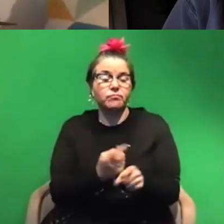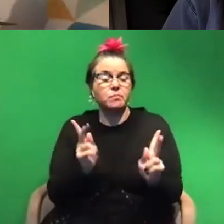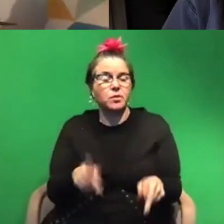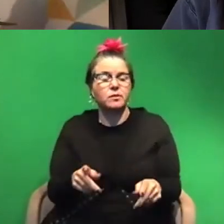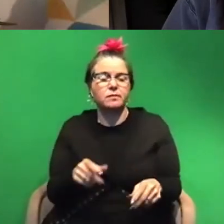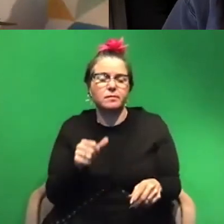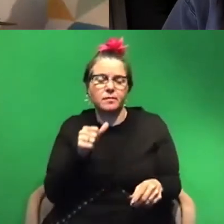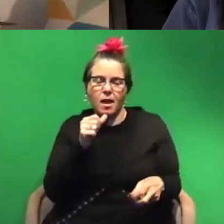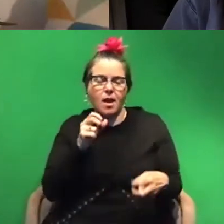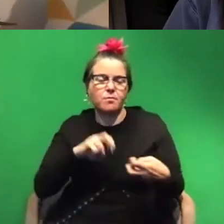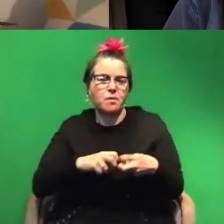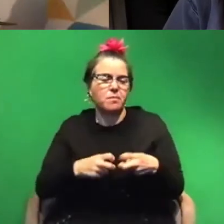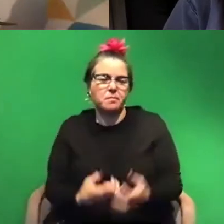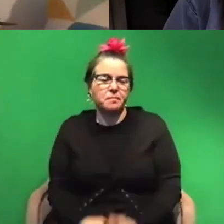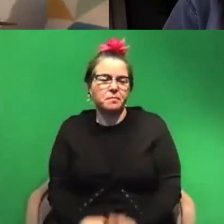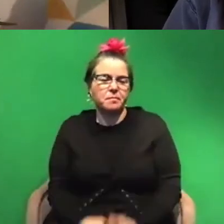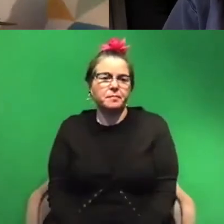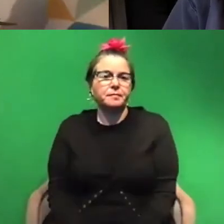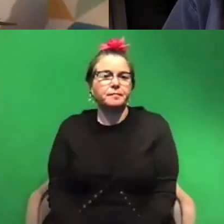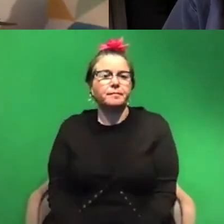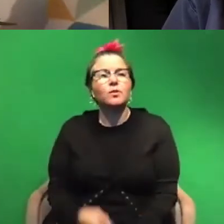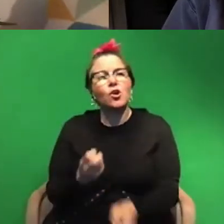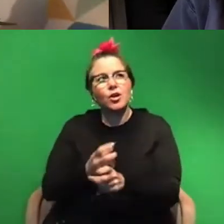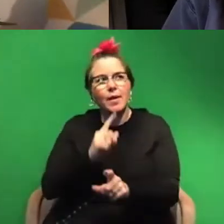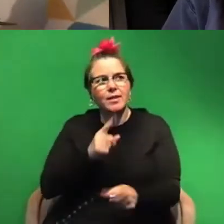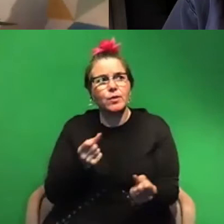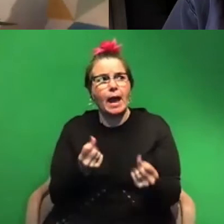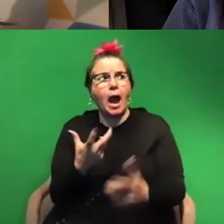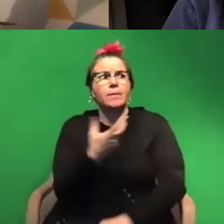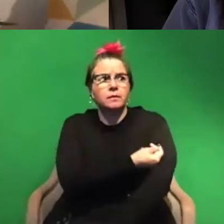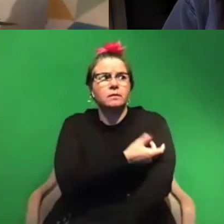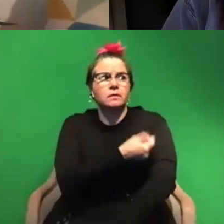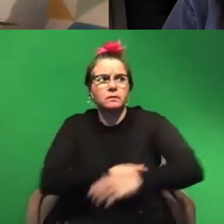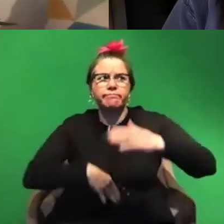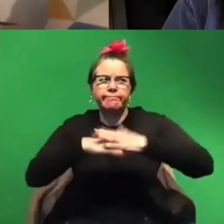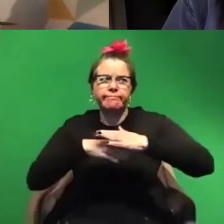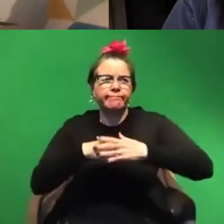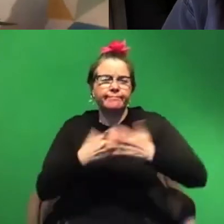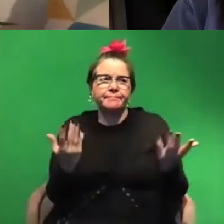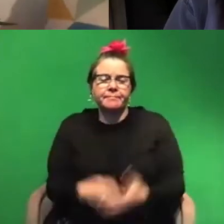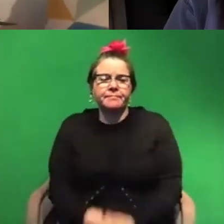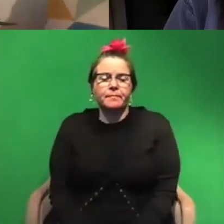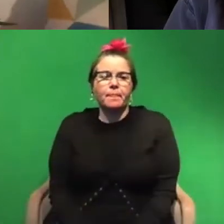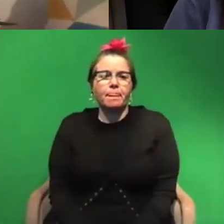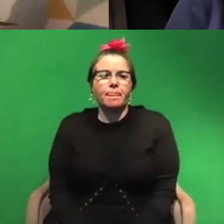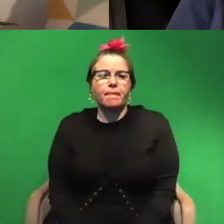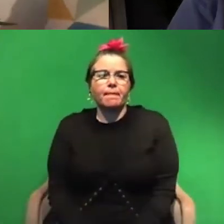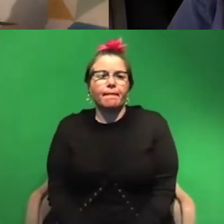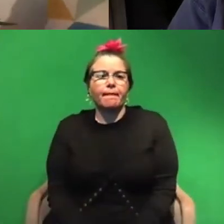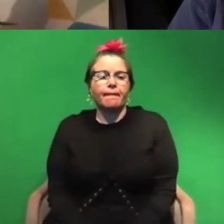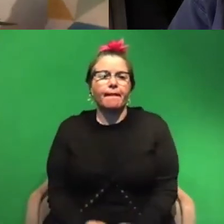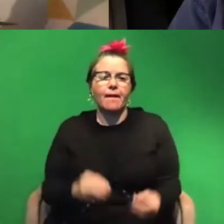of an issue. So it's a little difficult to answer how many vaccines can a person get, but and have a number for